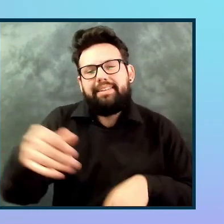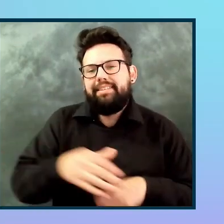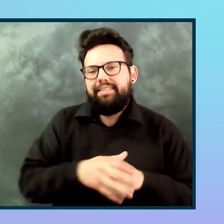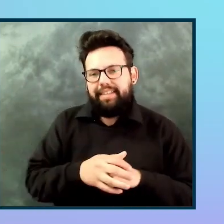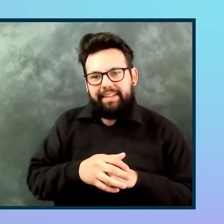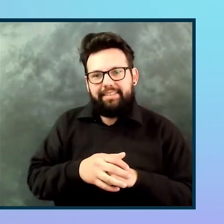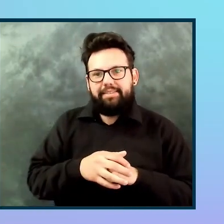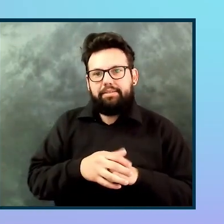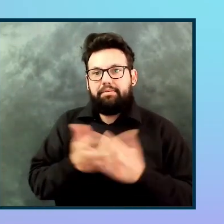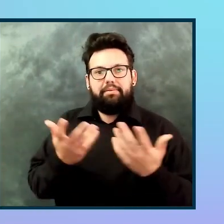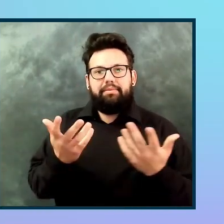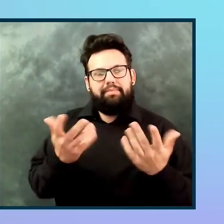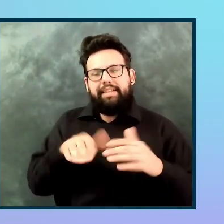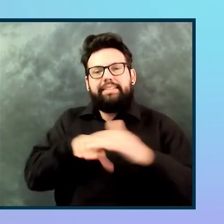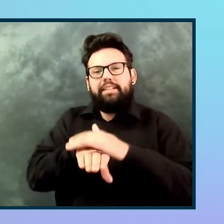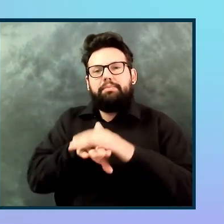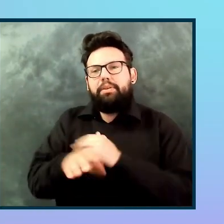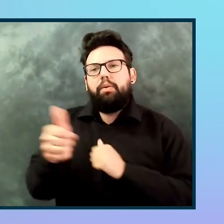more important.